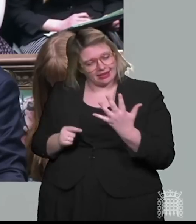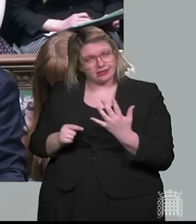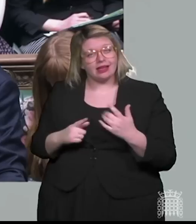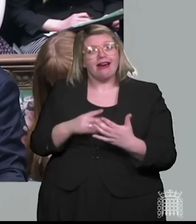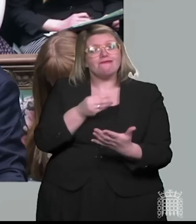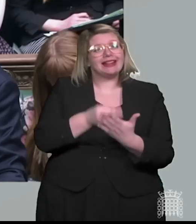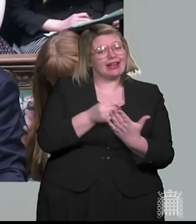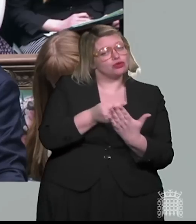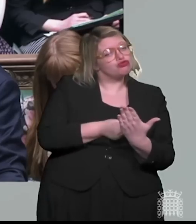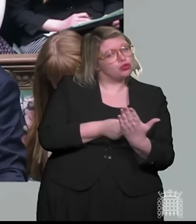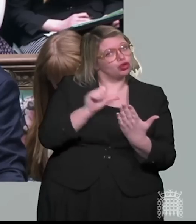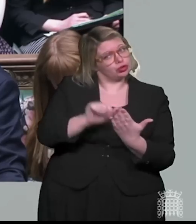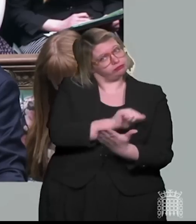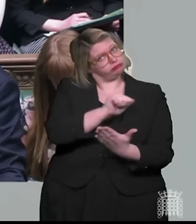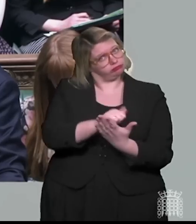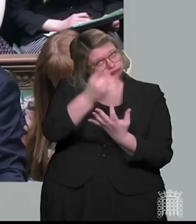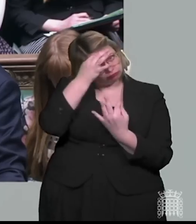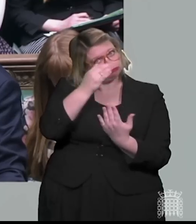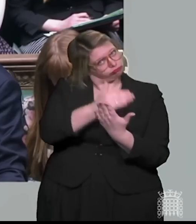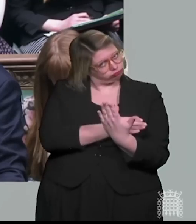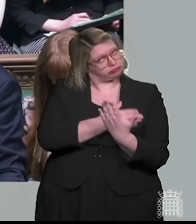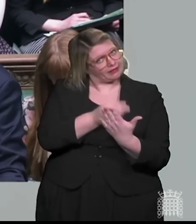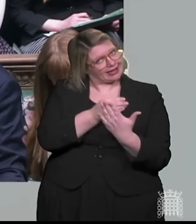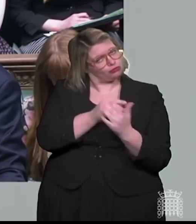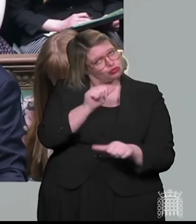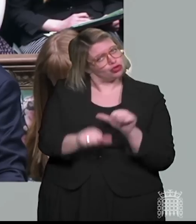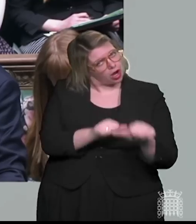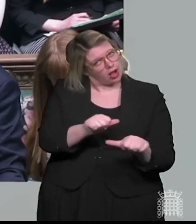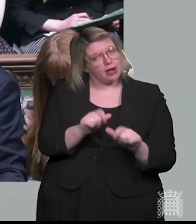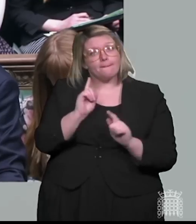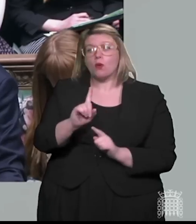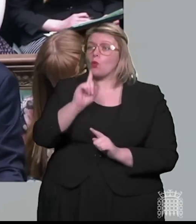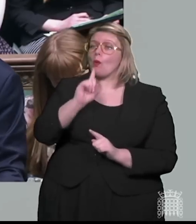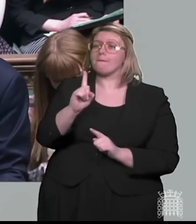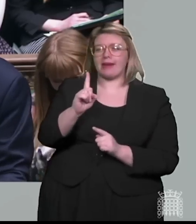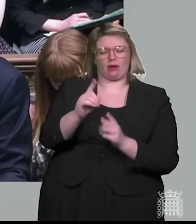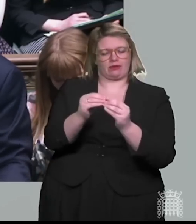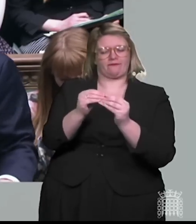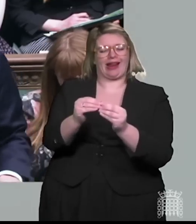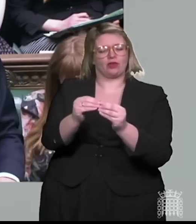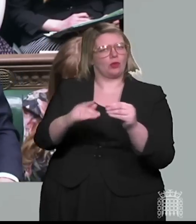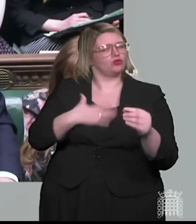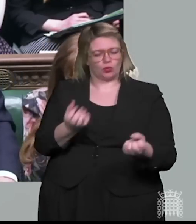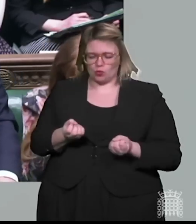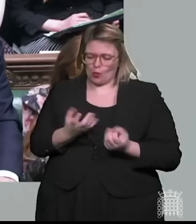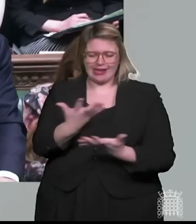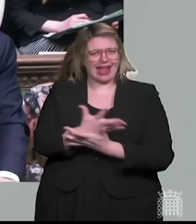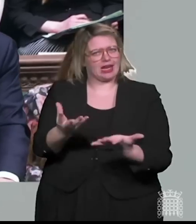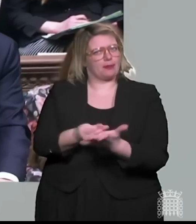rules should be sound and followed rigorously, that every pound is precious and must not be wasted.